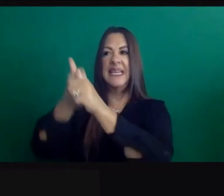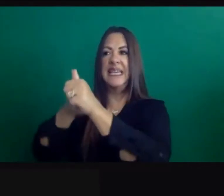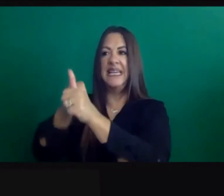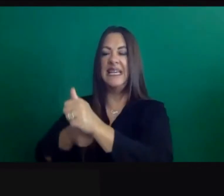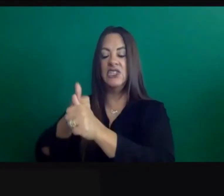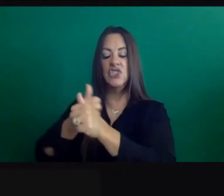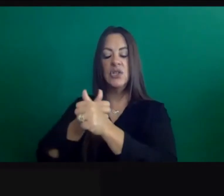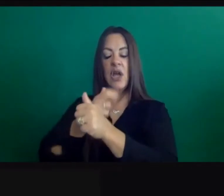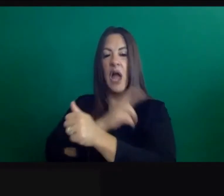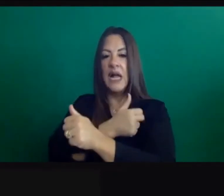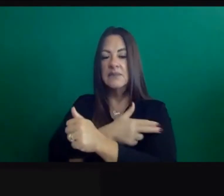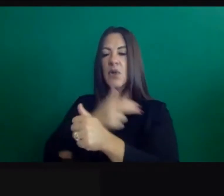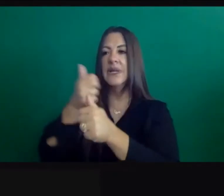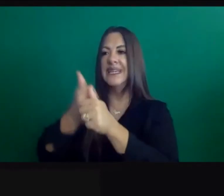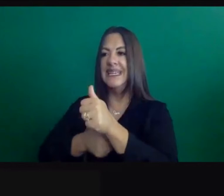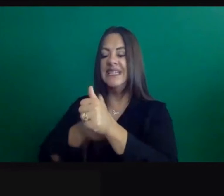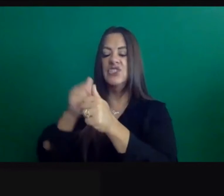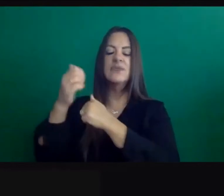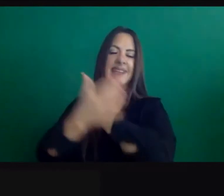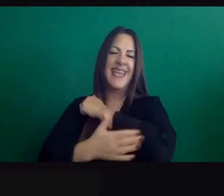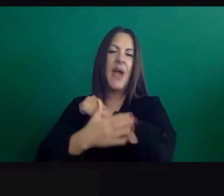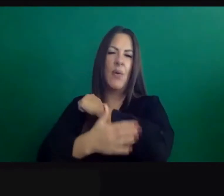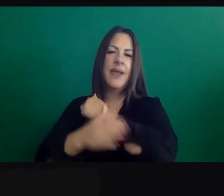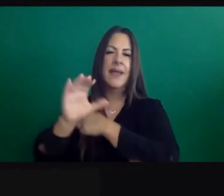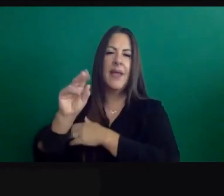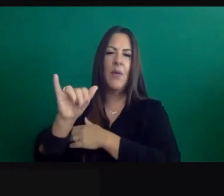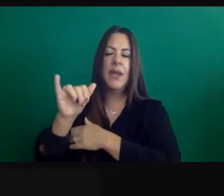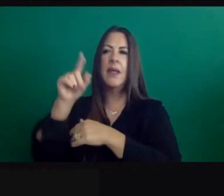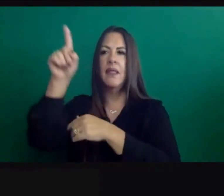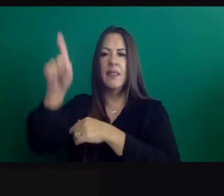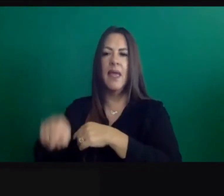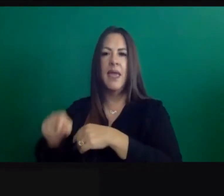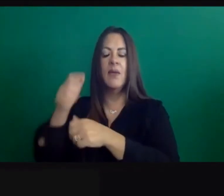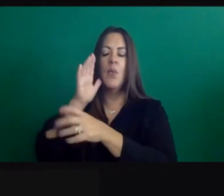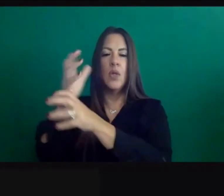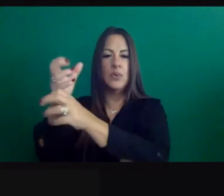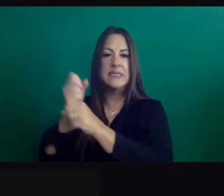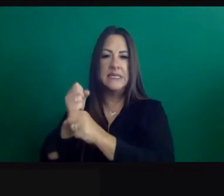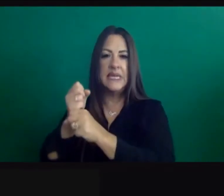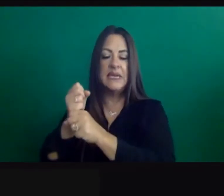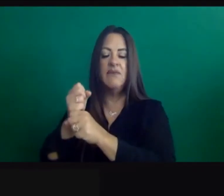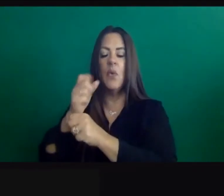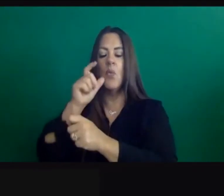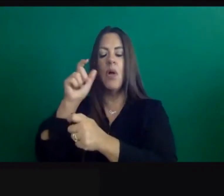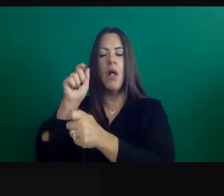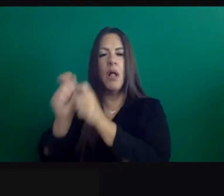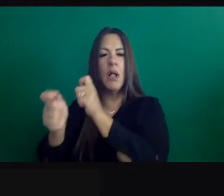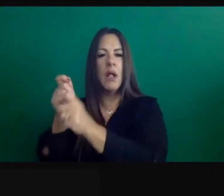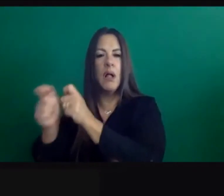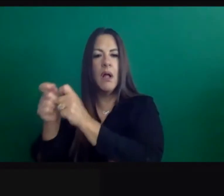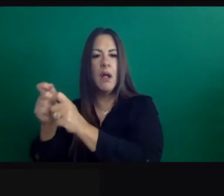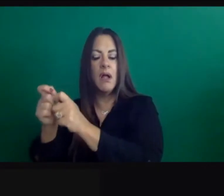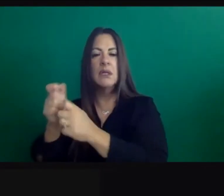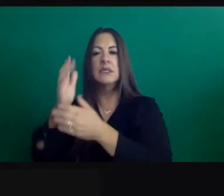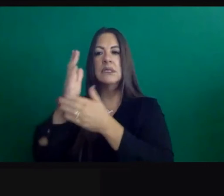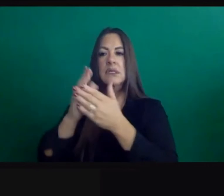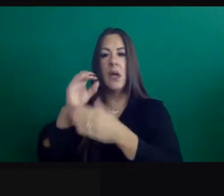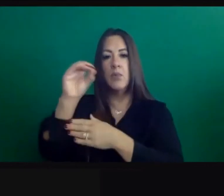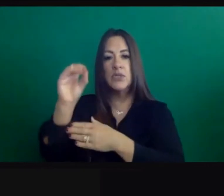We know that overall, the percentage going to the counties and the percentage going